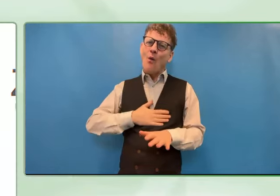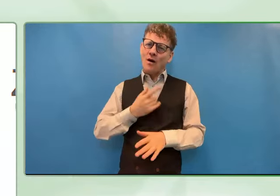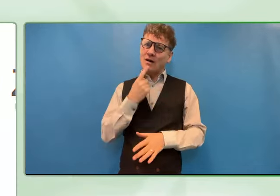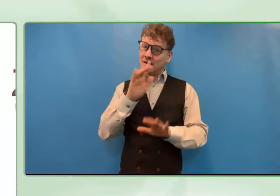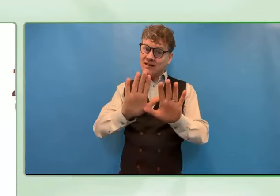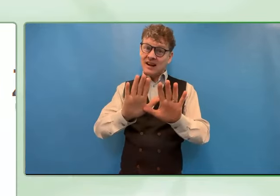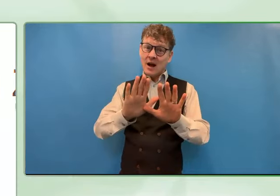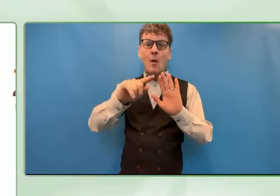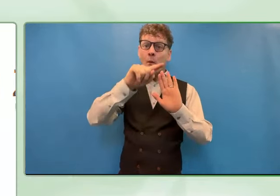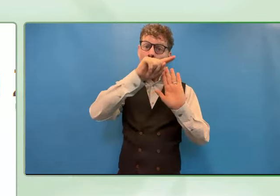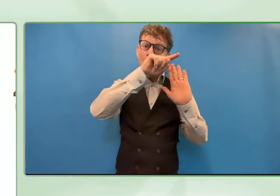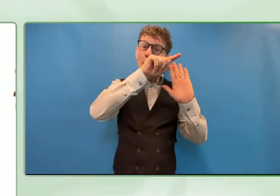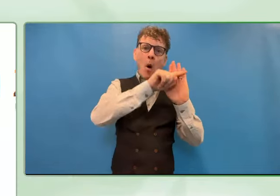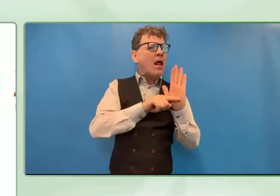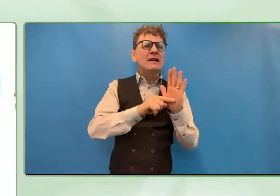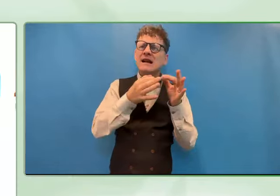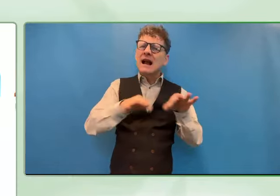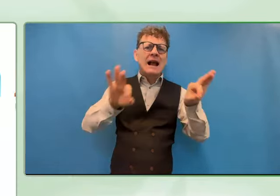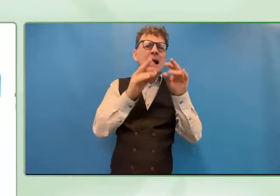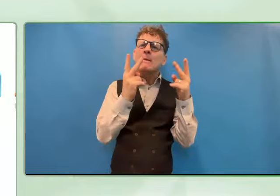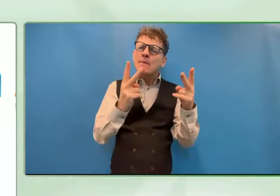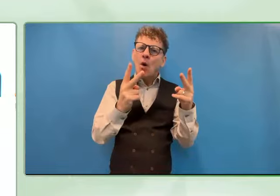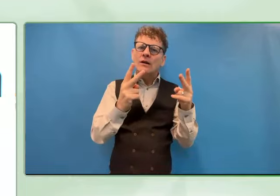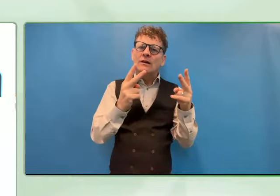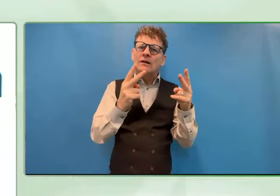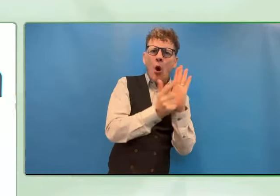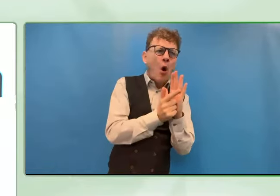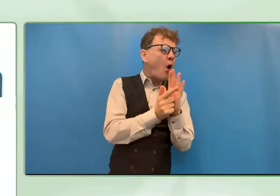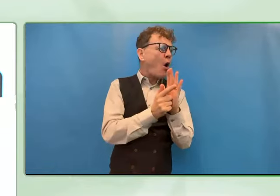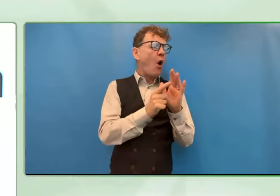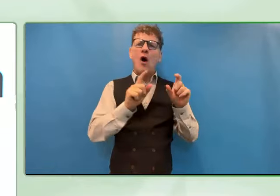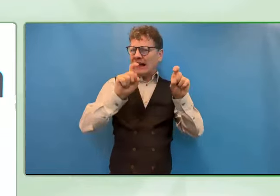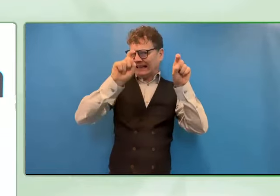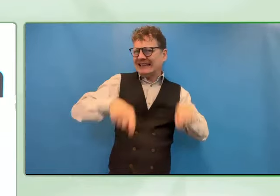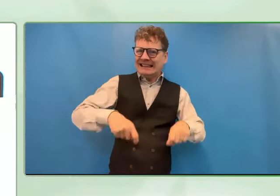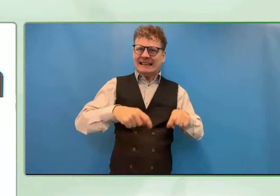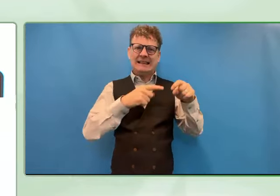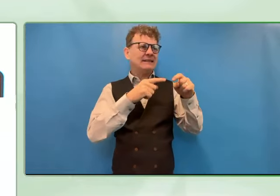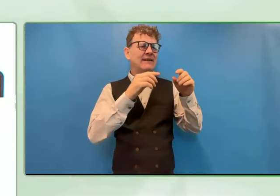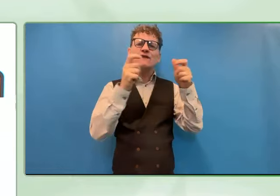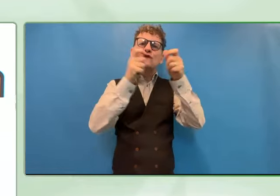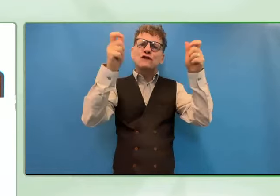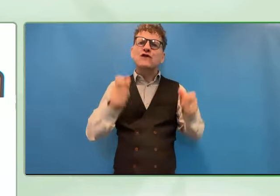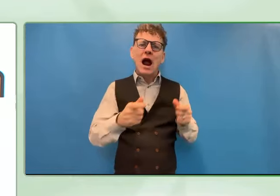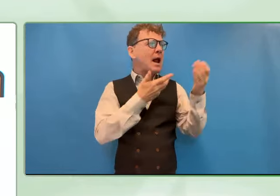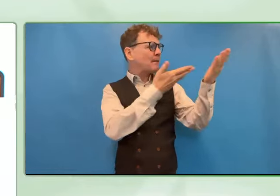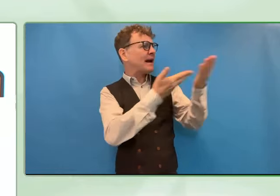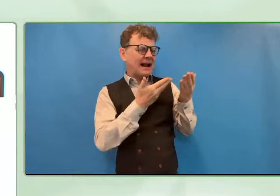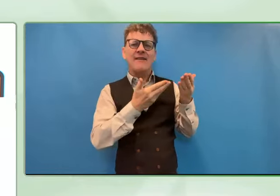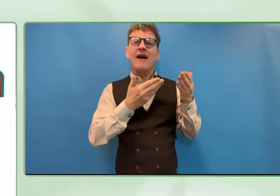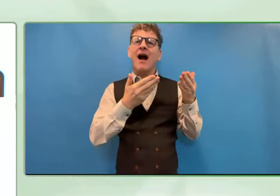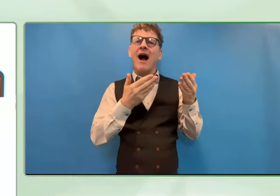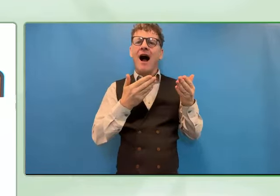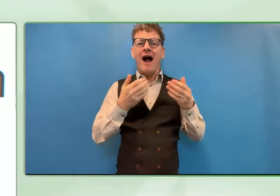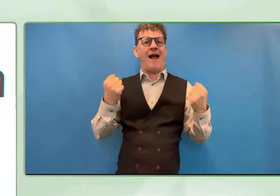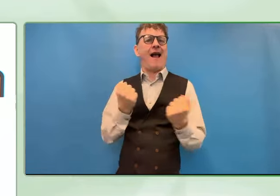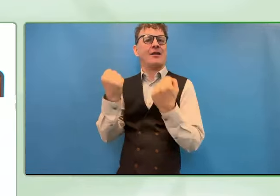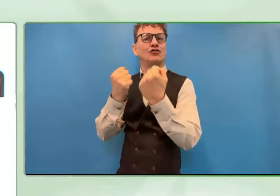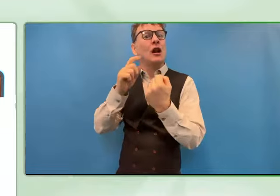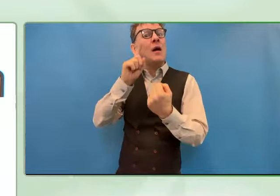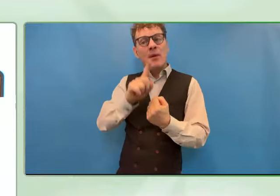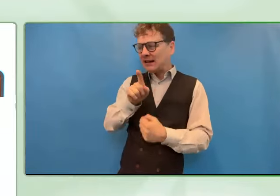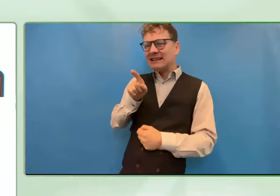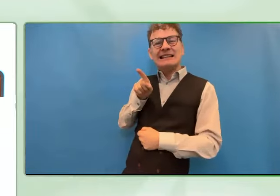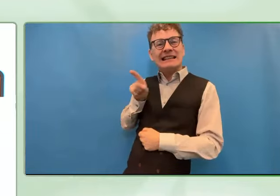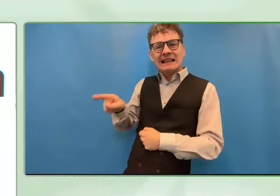important. We need legislation. We need some top-down frameworks for action. But Pratik here is taking the